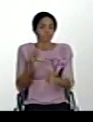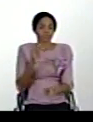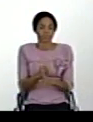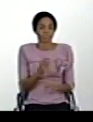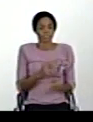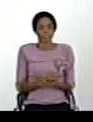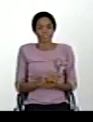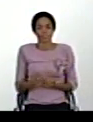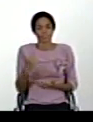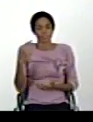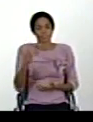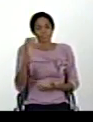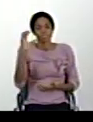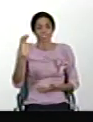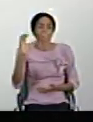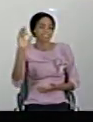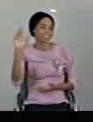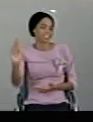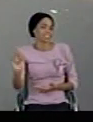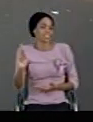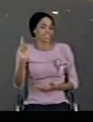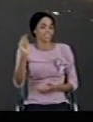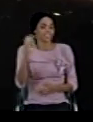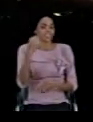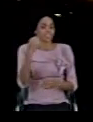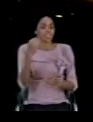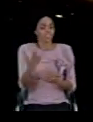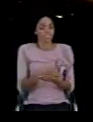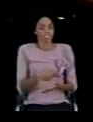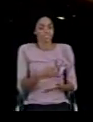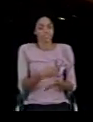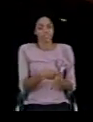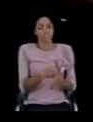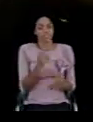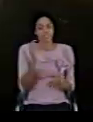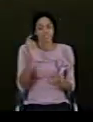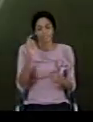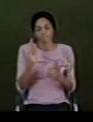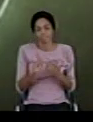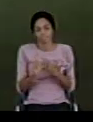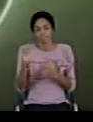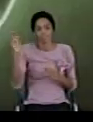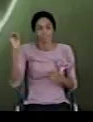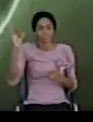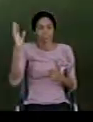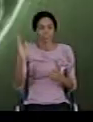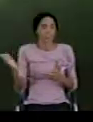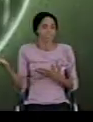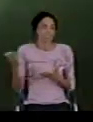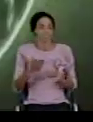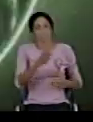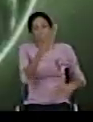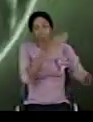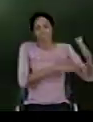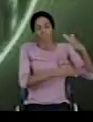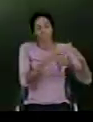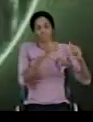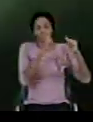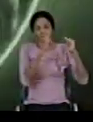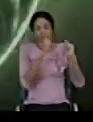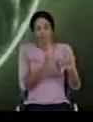the gospel to every creature throughout the world, bringing generational blessings that